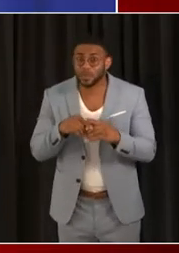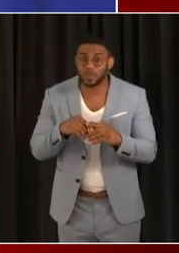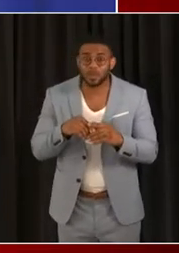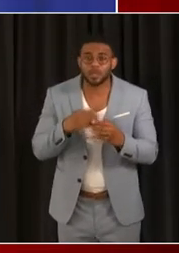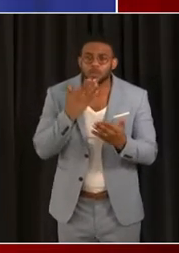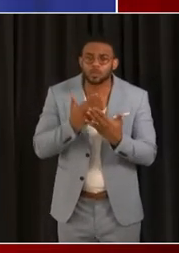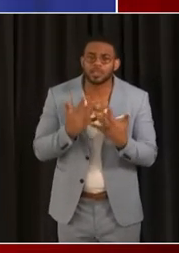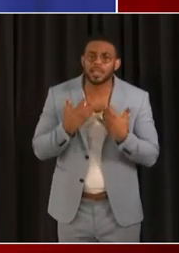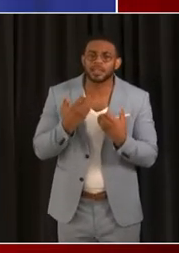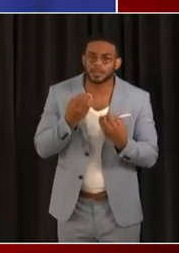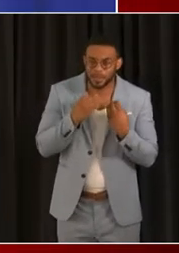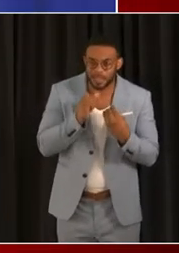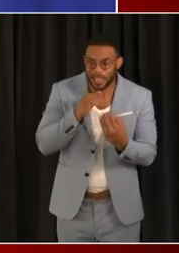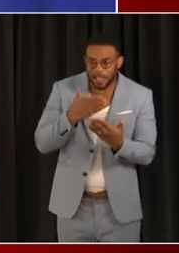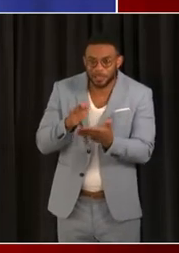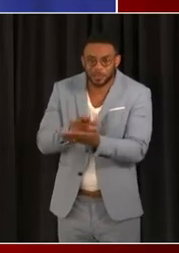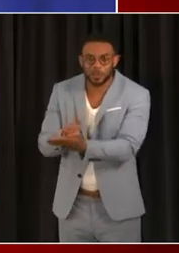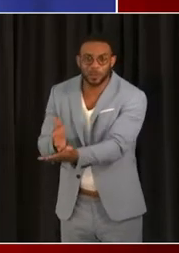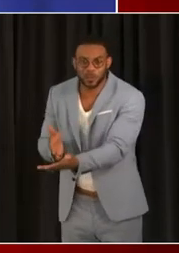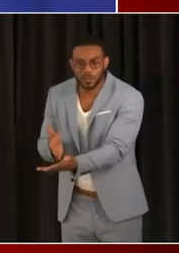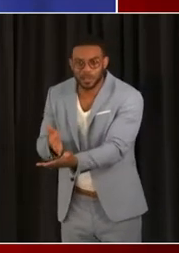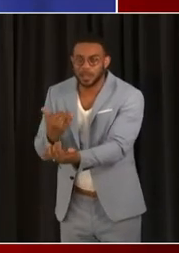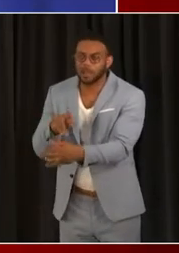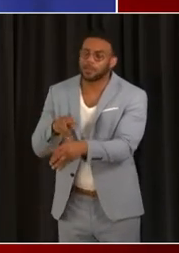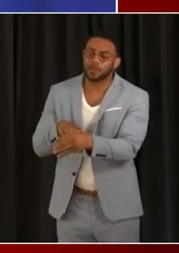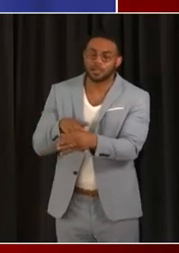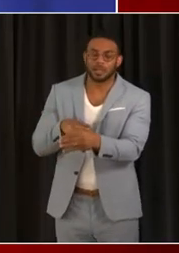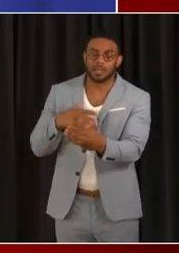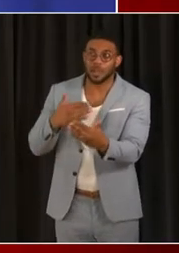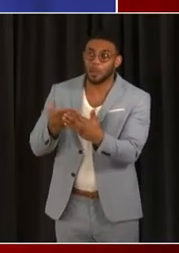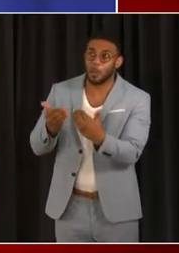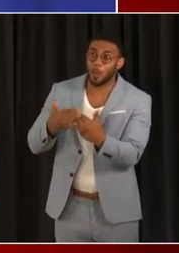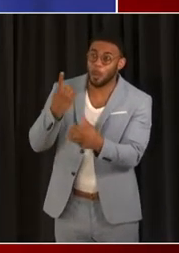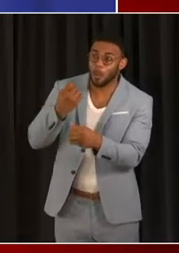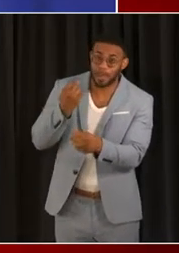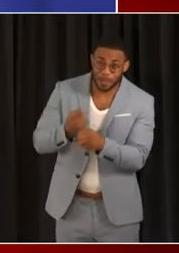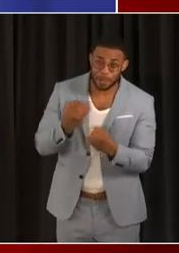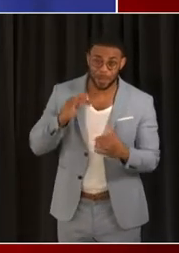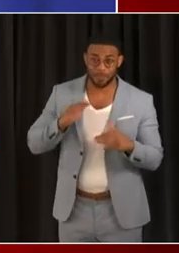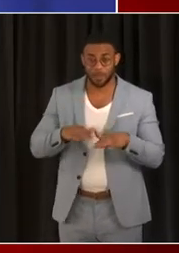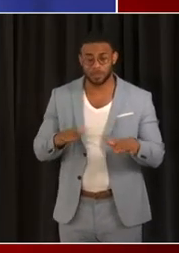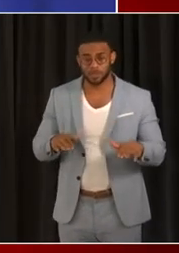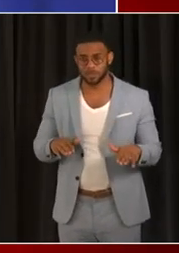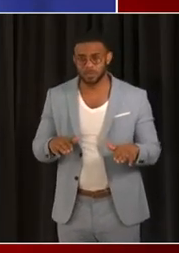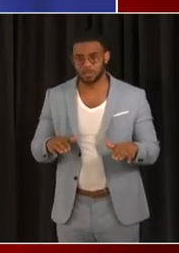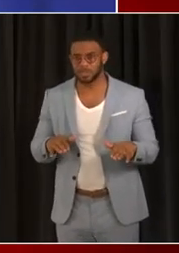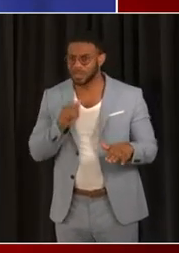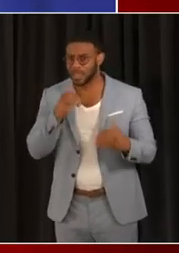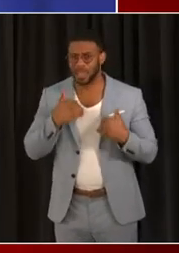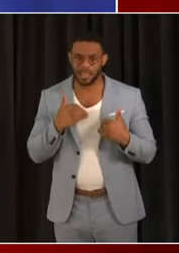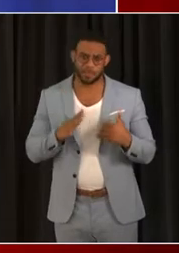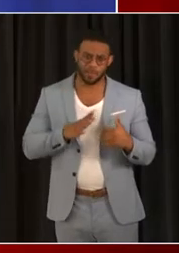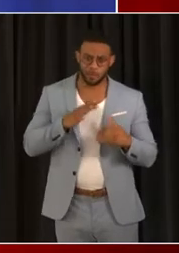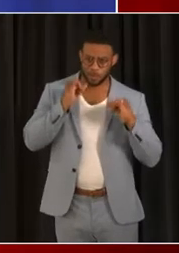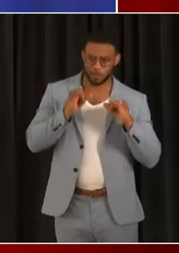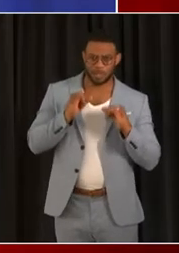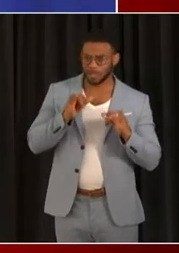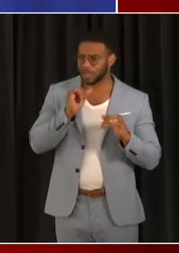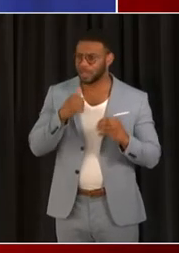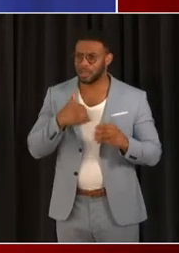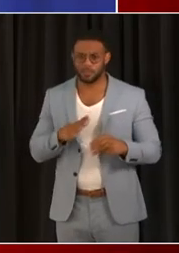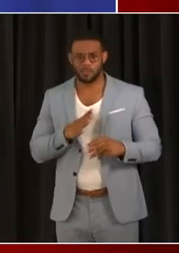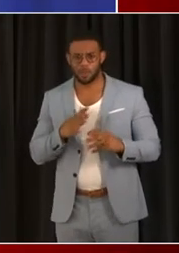to nutritious meals because they weren't in school. And now we're, of course, coming up almost a year where many of our children haven't had the formal